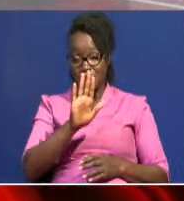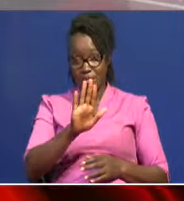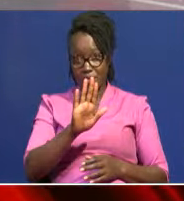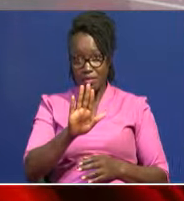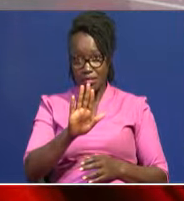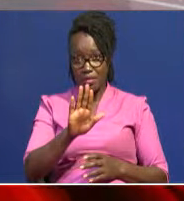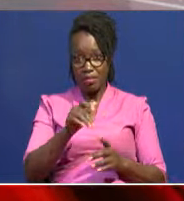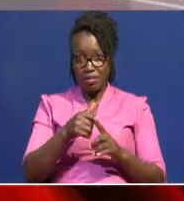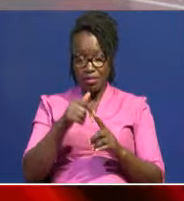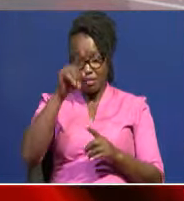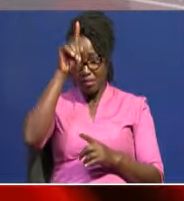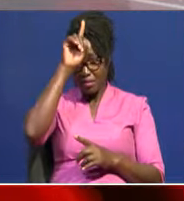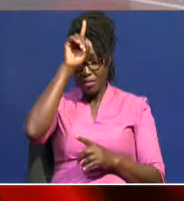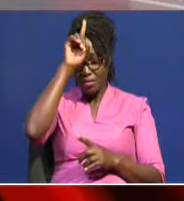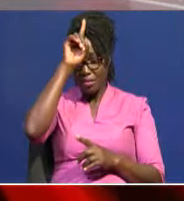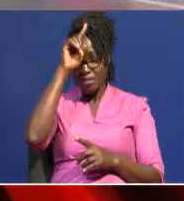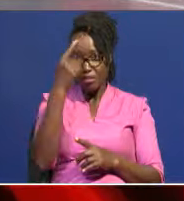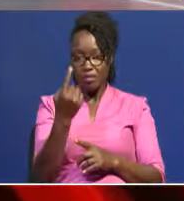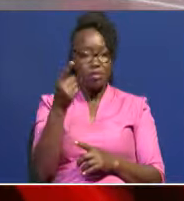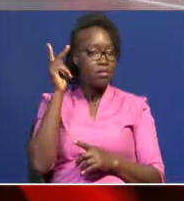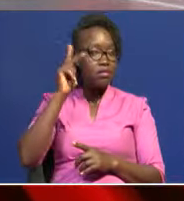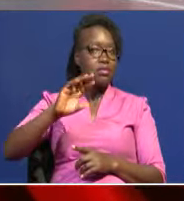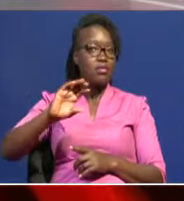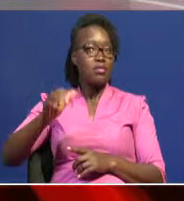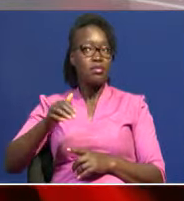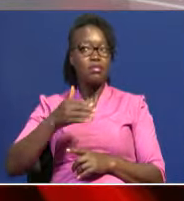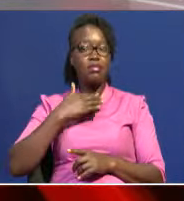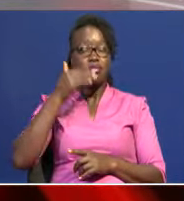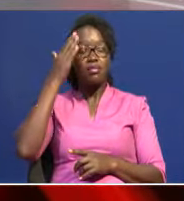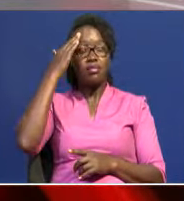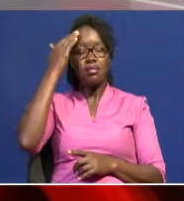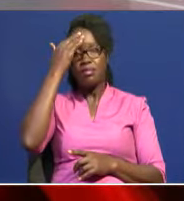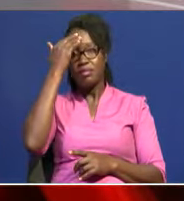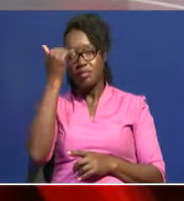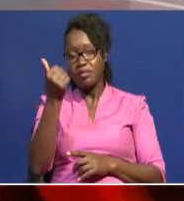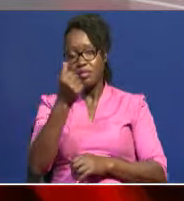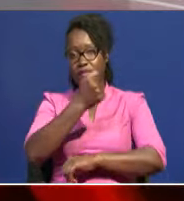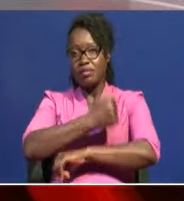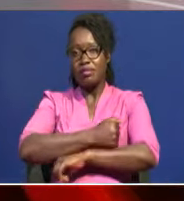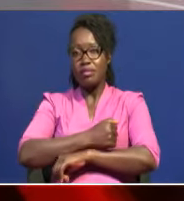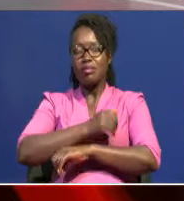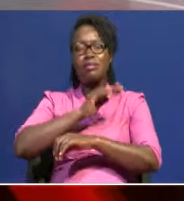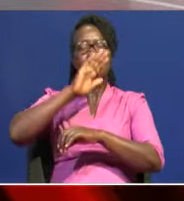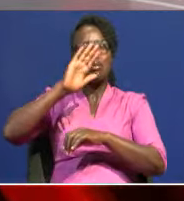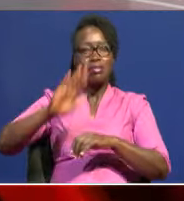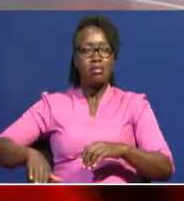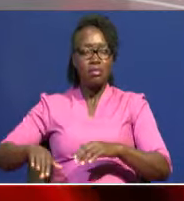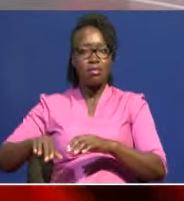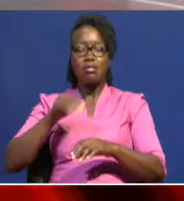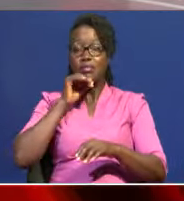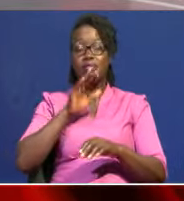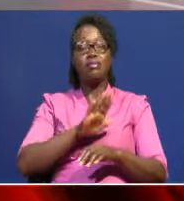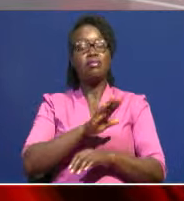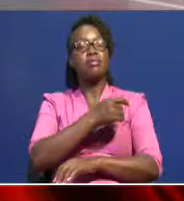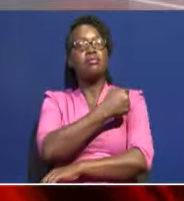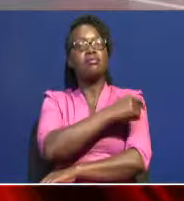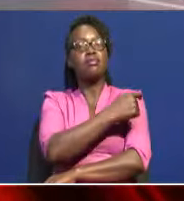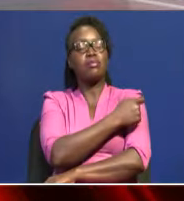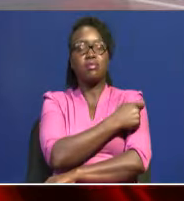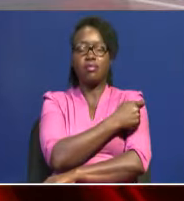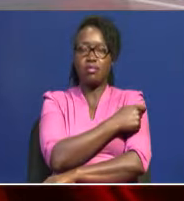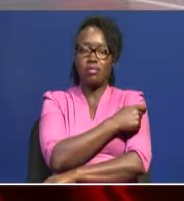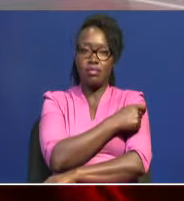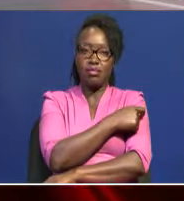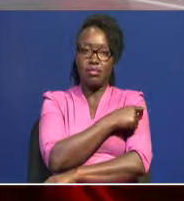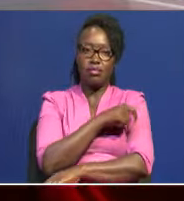from Kebaracho village in Kisii County wants to know why the school delayed in taking their son to hospital